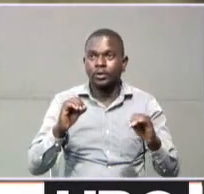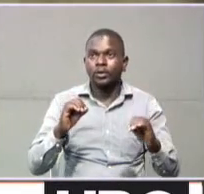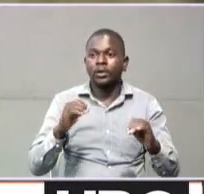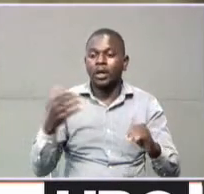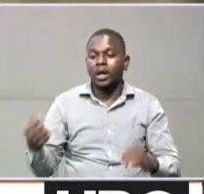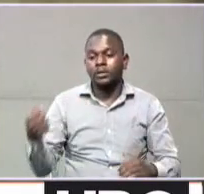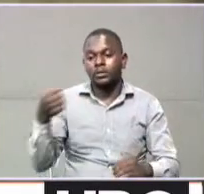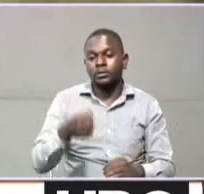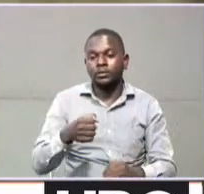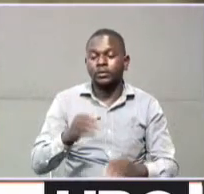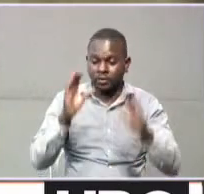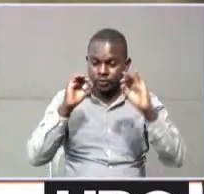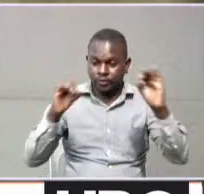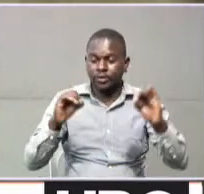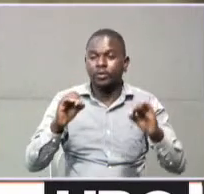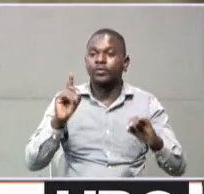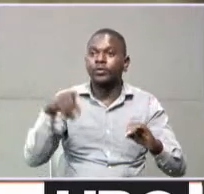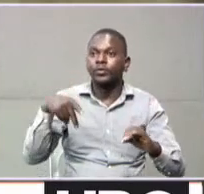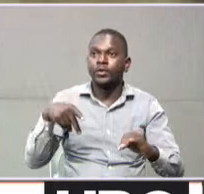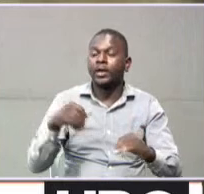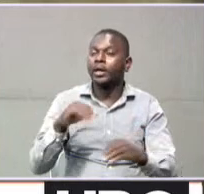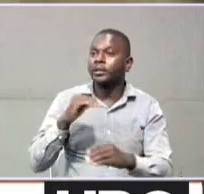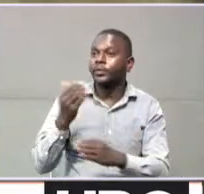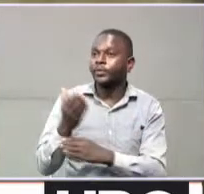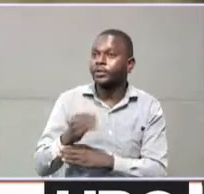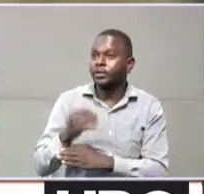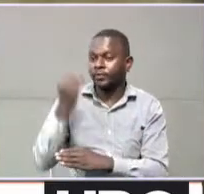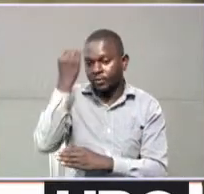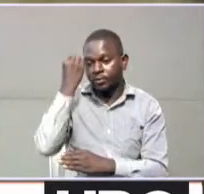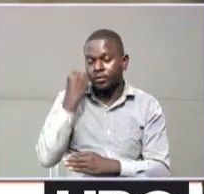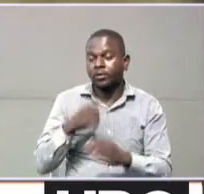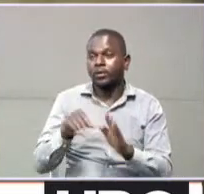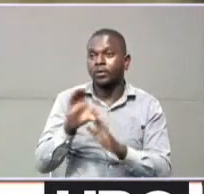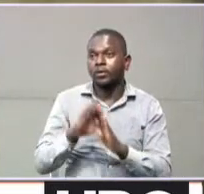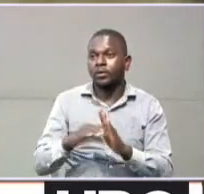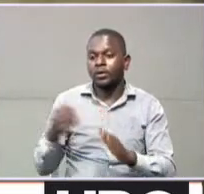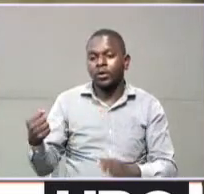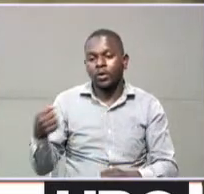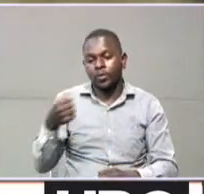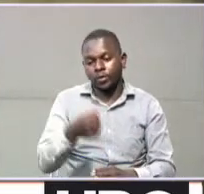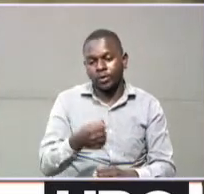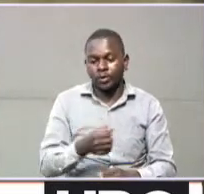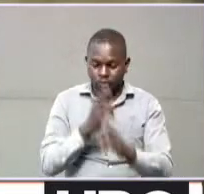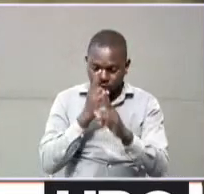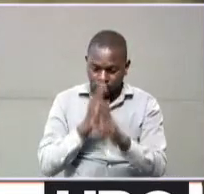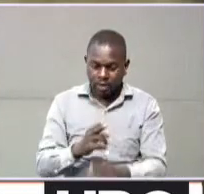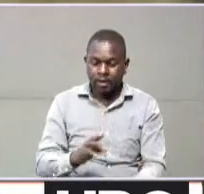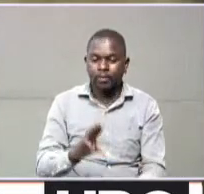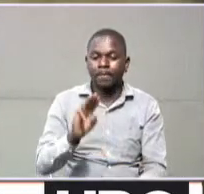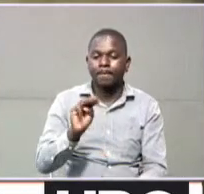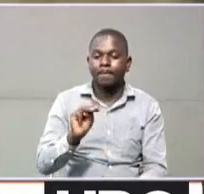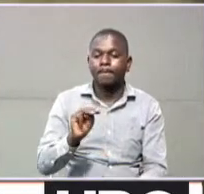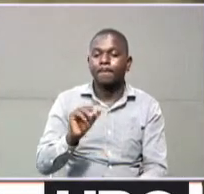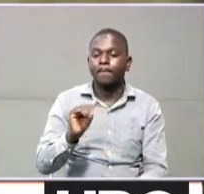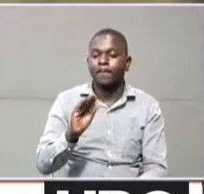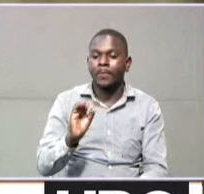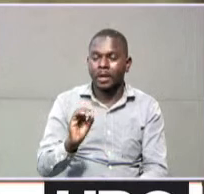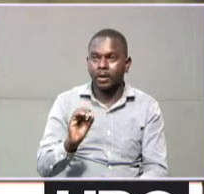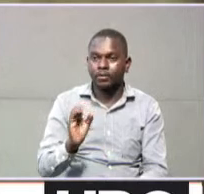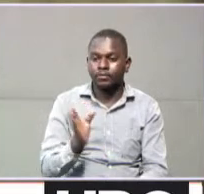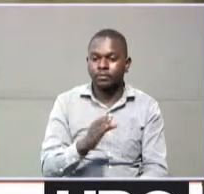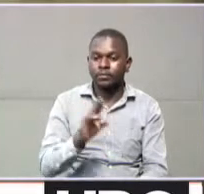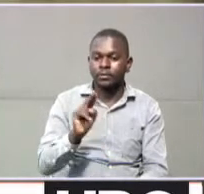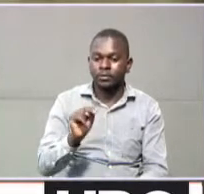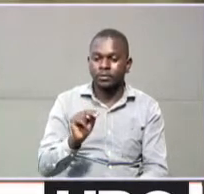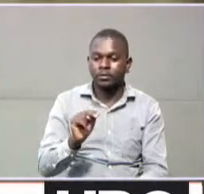the president of dp as a minister he appointed honorable batman and thus